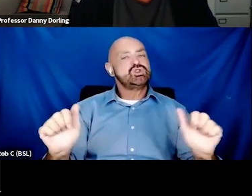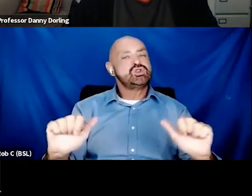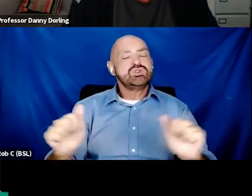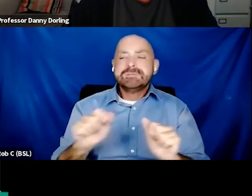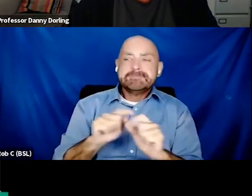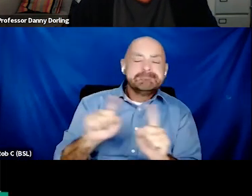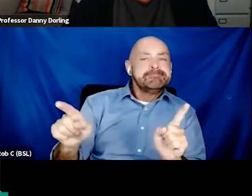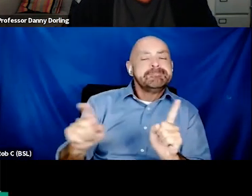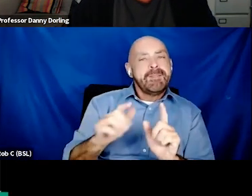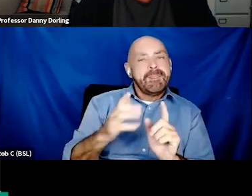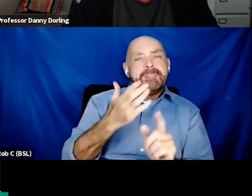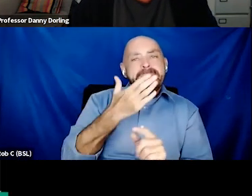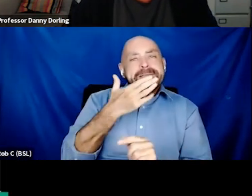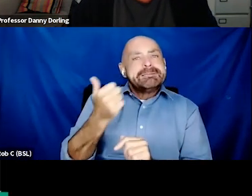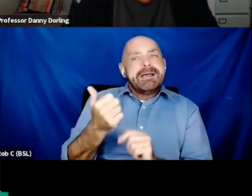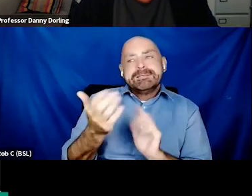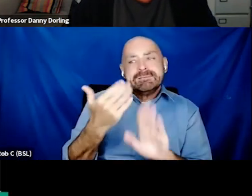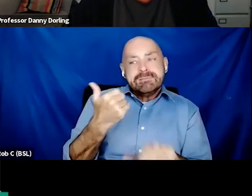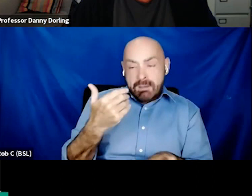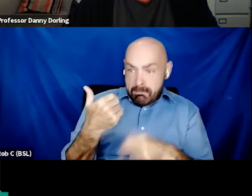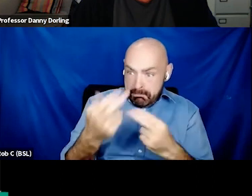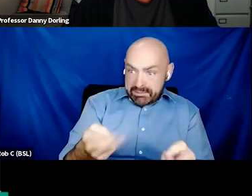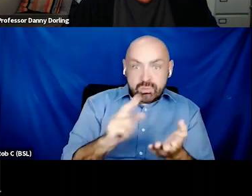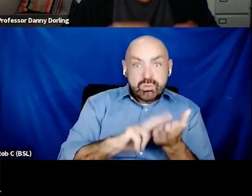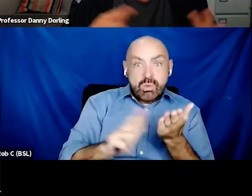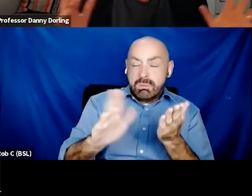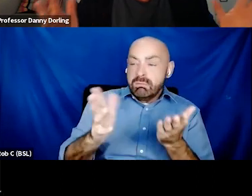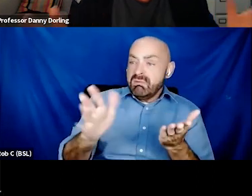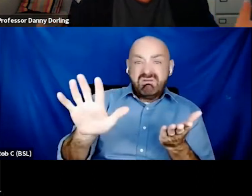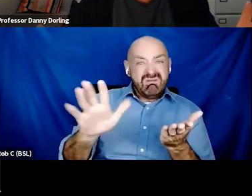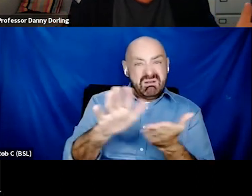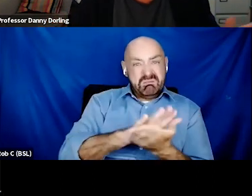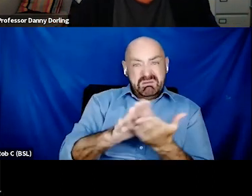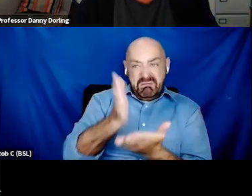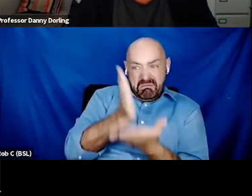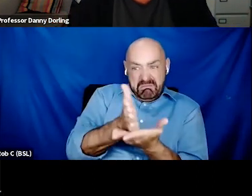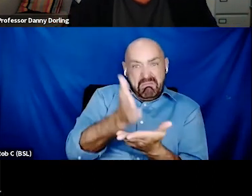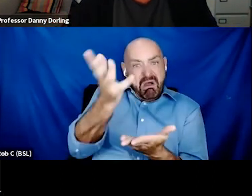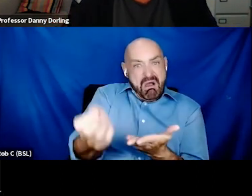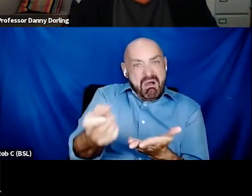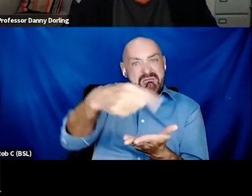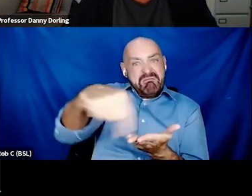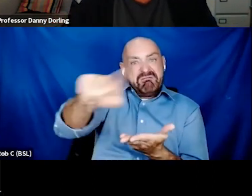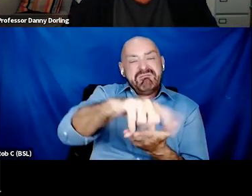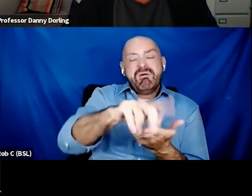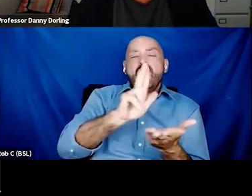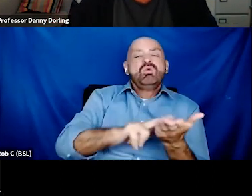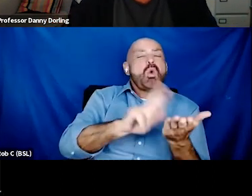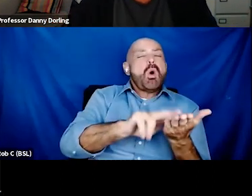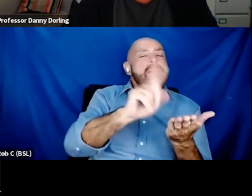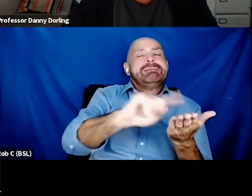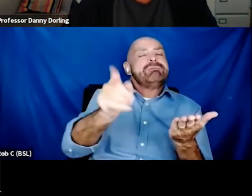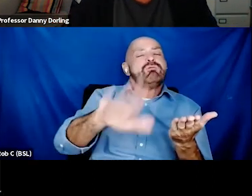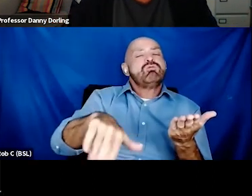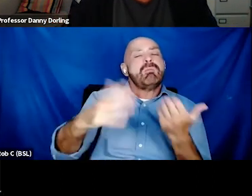to determine it. If people say we've returned to normal, then in a sense we have, even if the normal we've returned to is not the normal we had